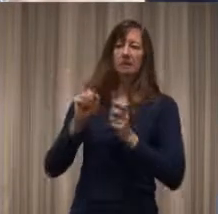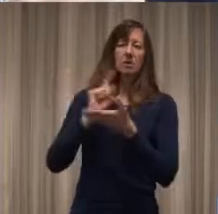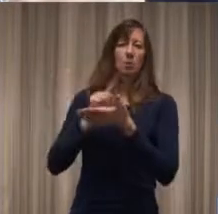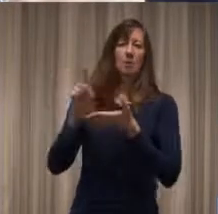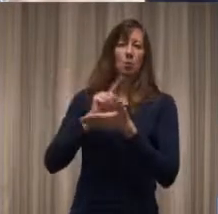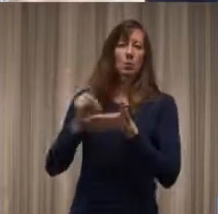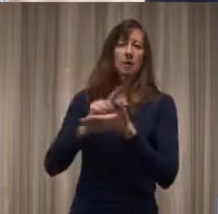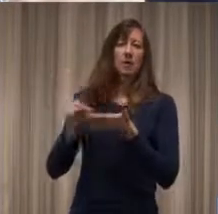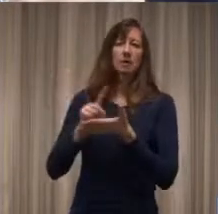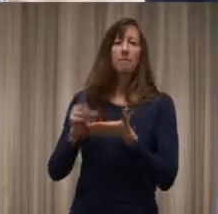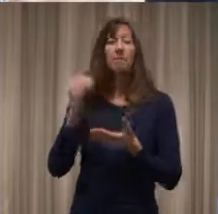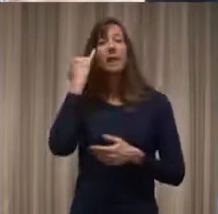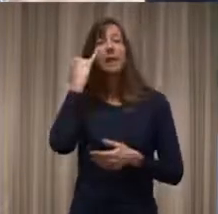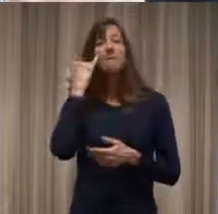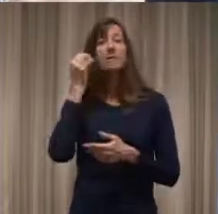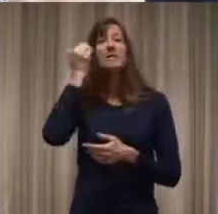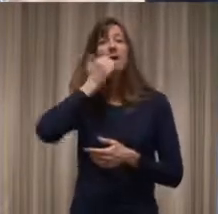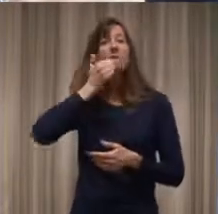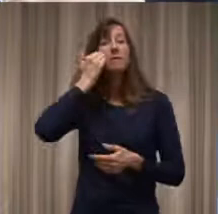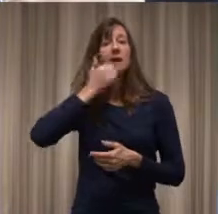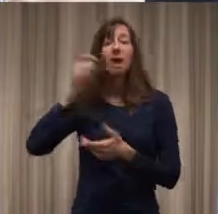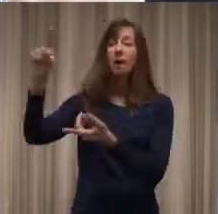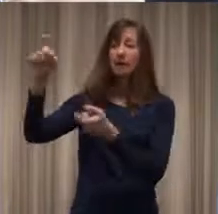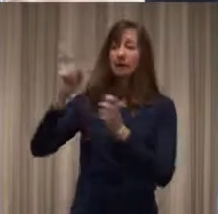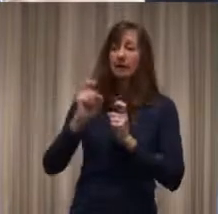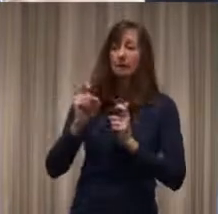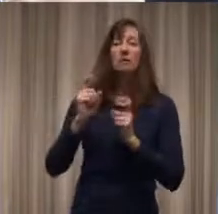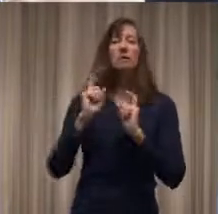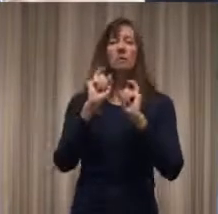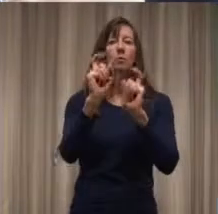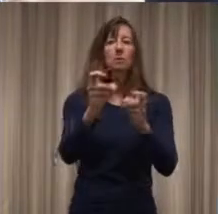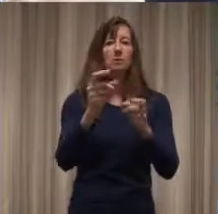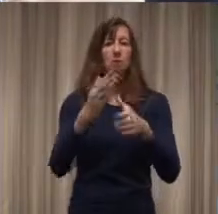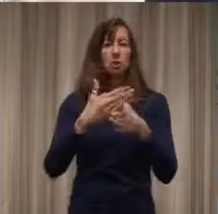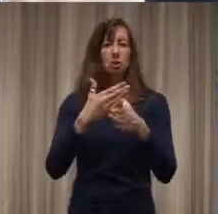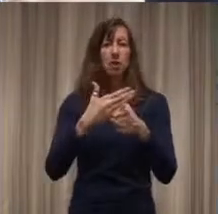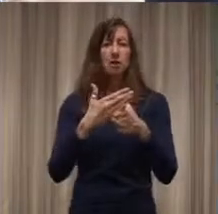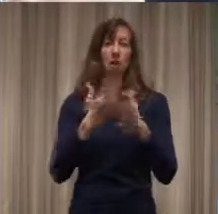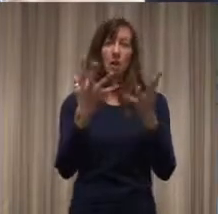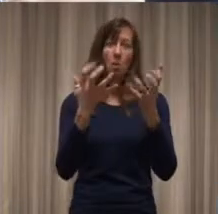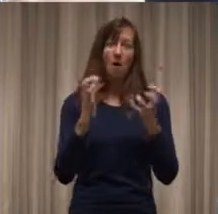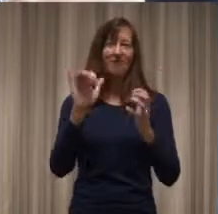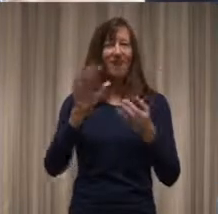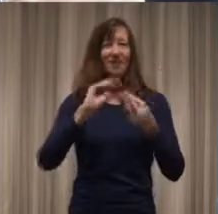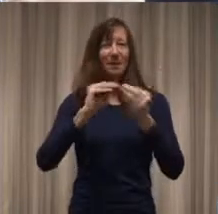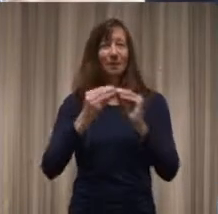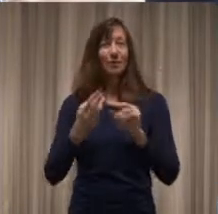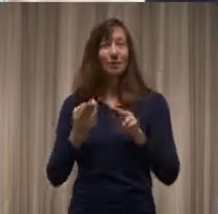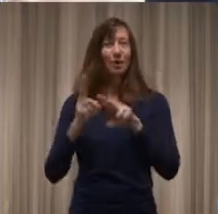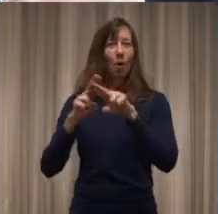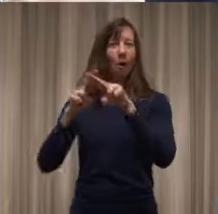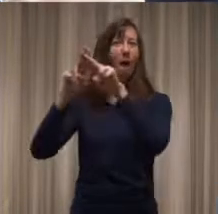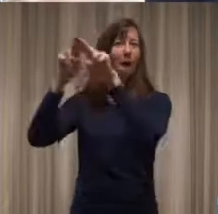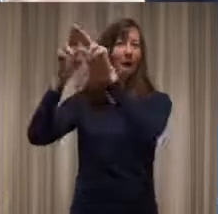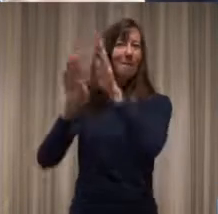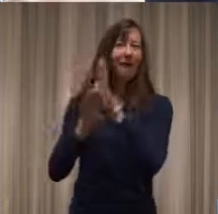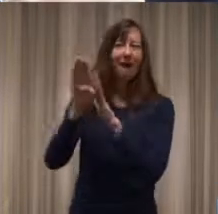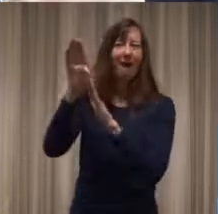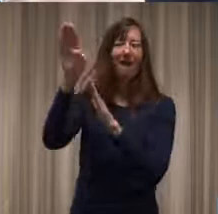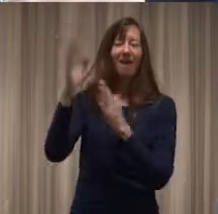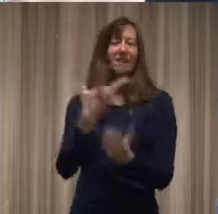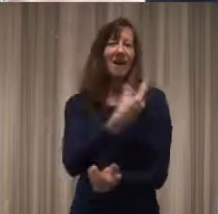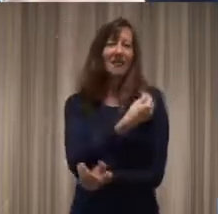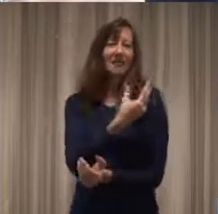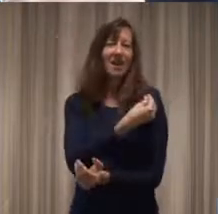that with you all as well, so we can see that number. That's the one number we do want to go up, our number of those vaccinated. So we're working on that